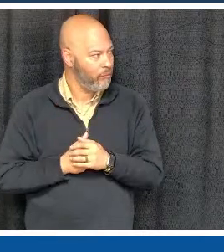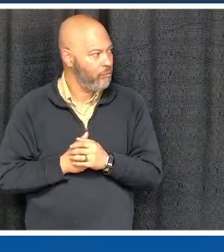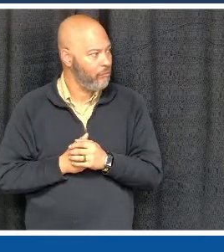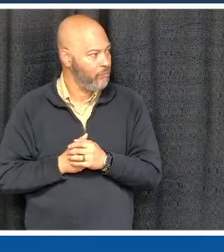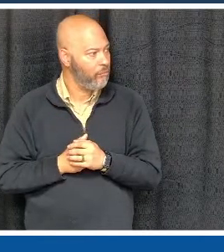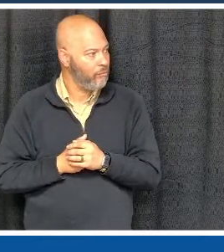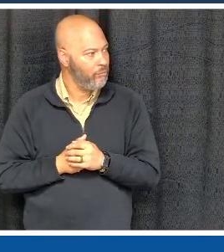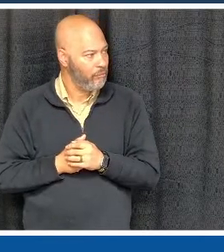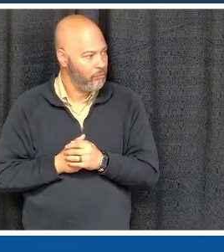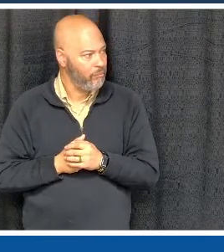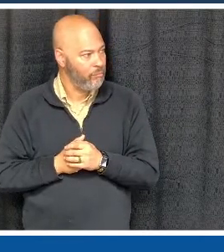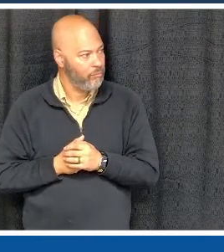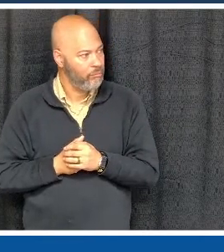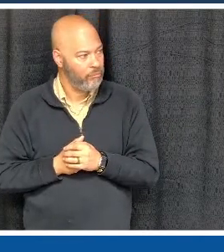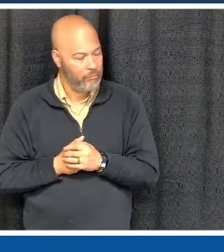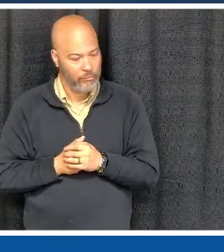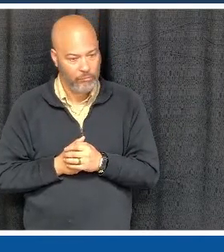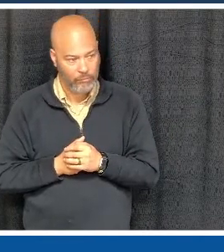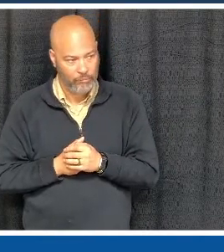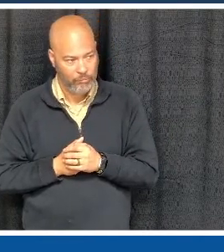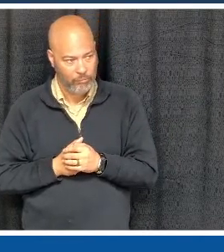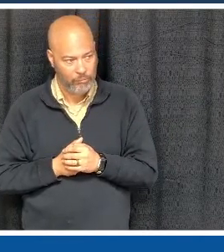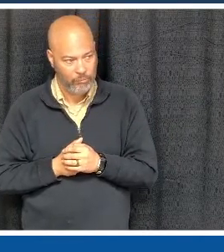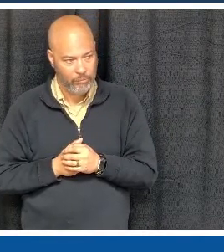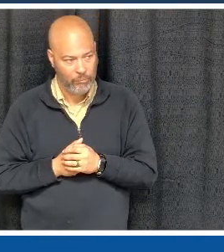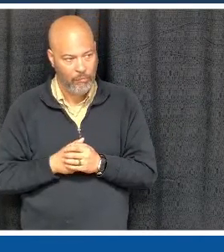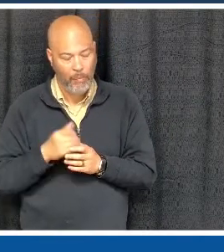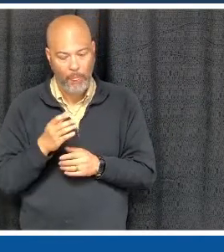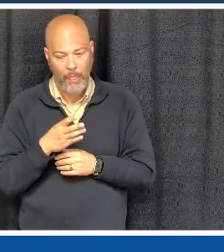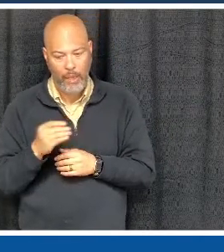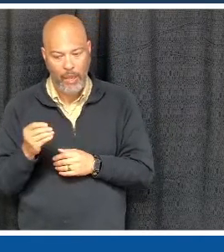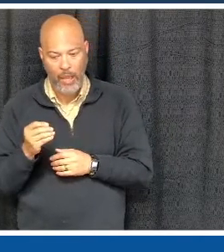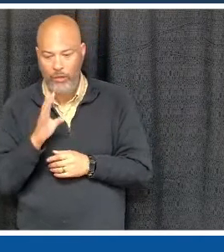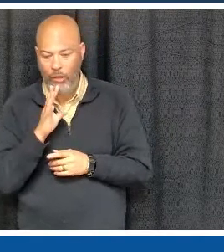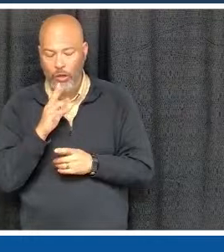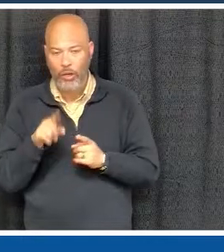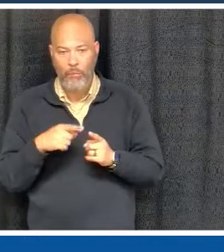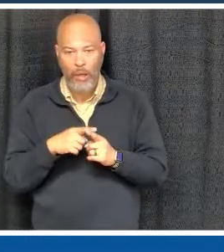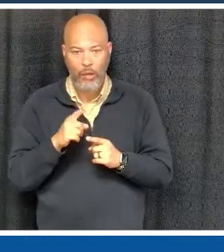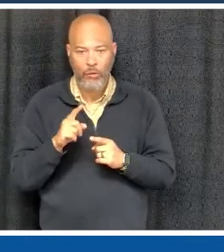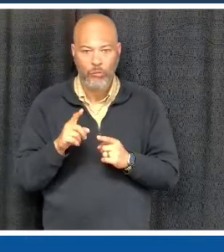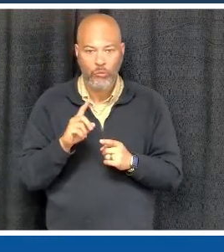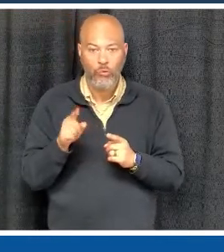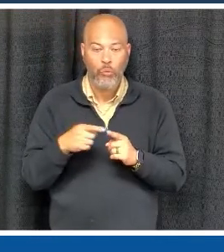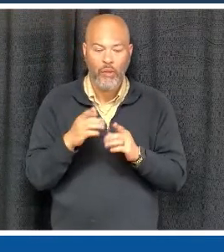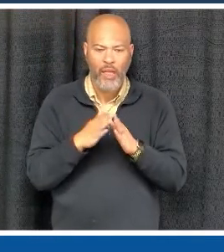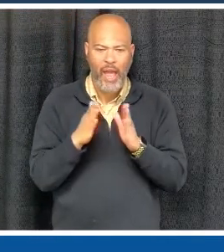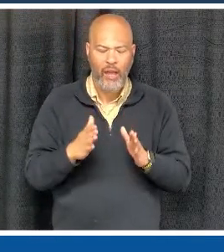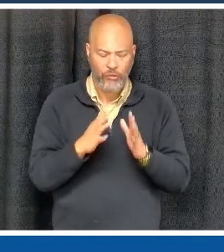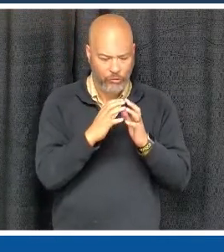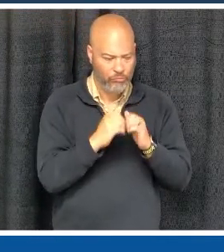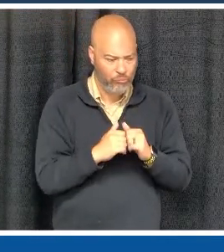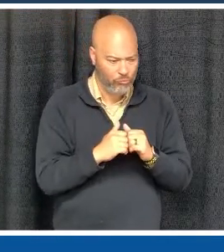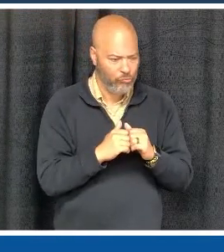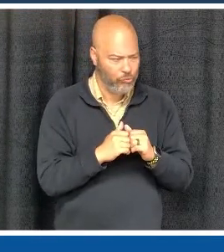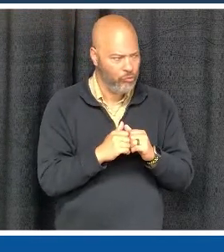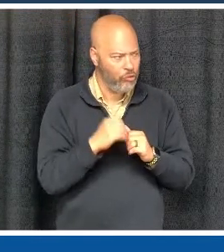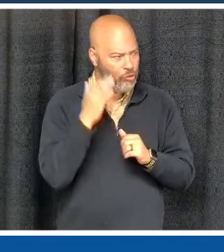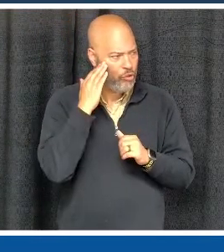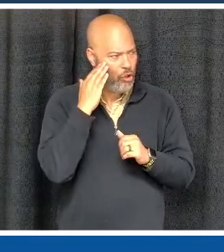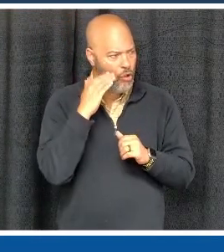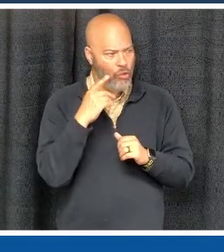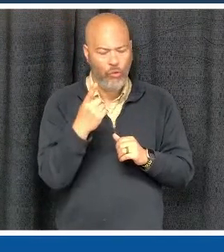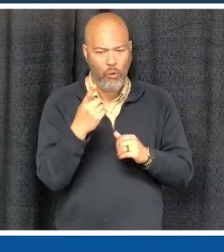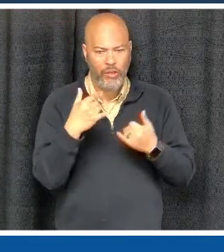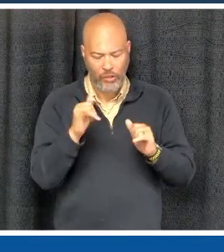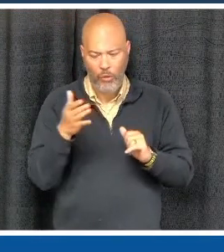clerk. Councilperson Streetman? And in regard to when a house is demoed, so that knowing that there is still one